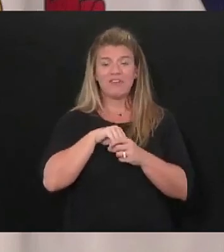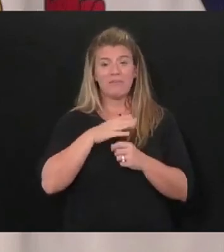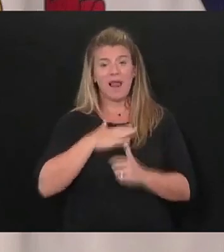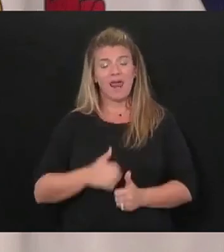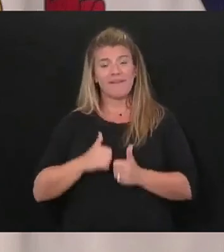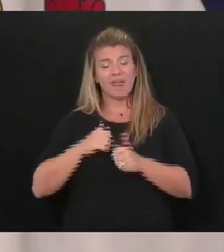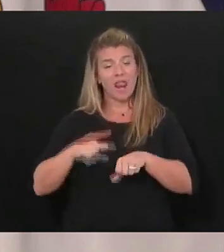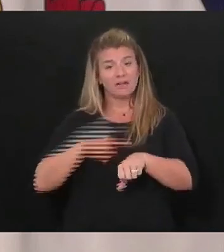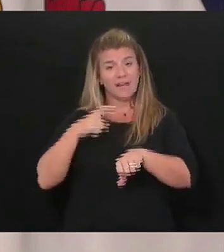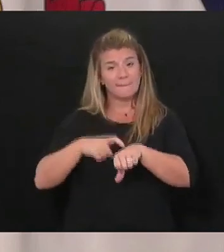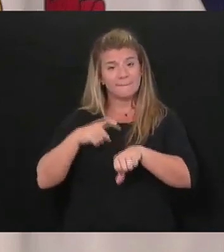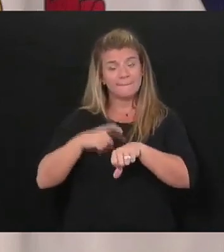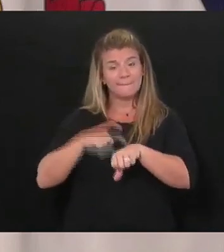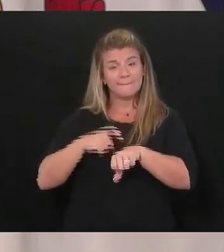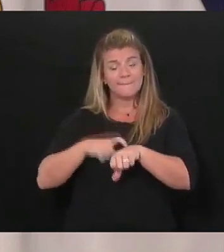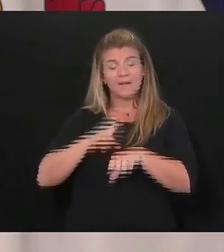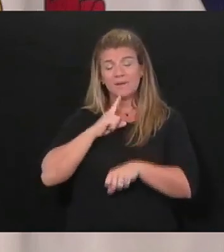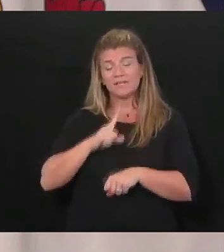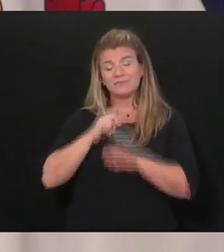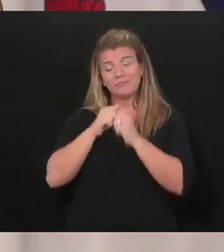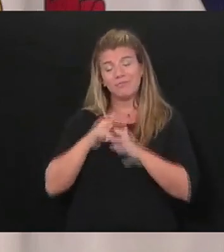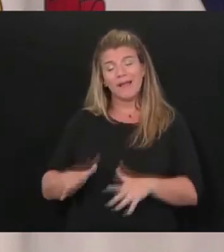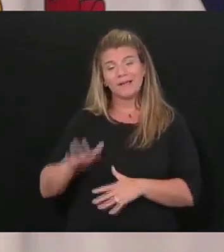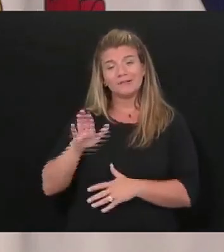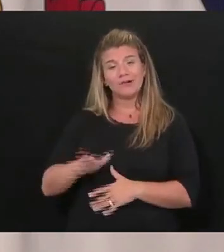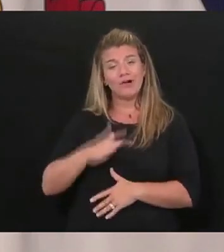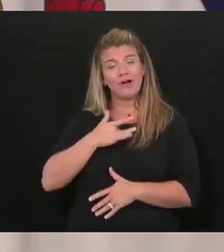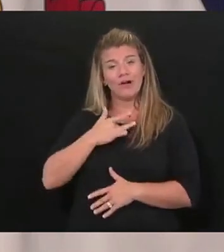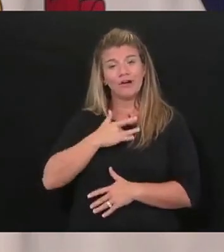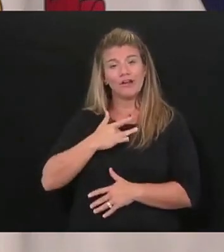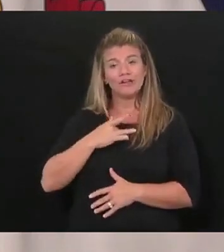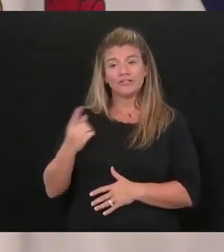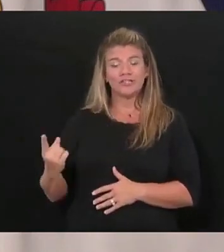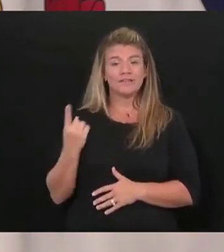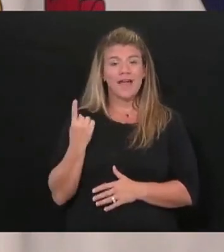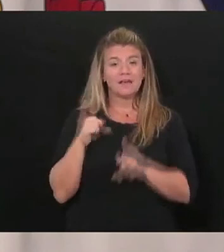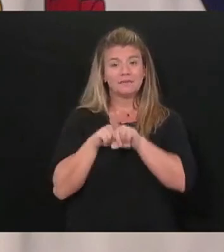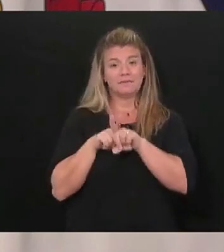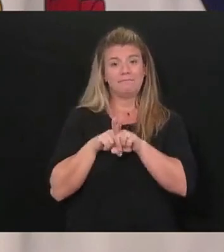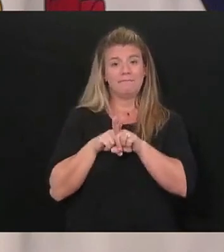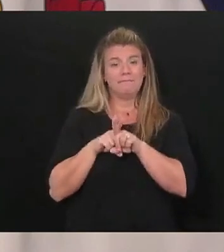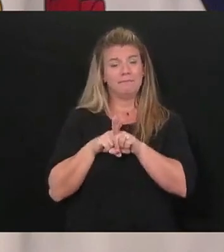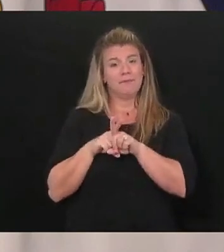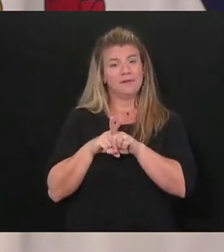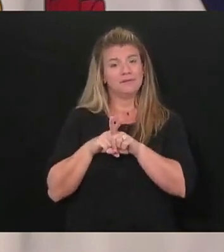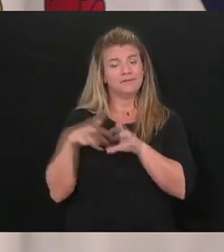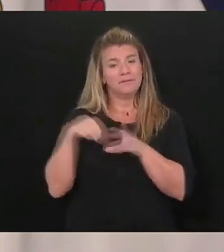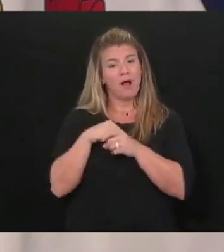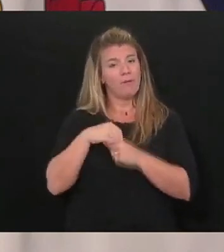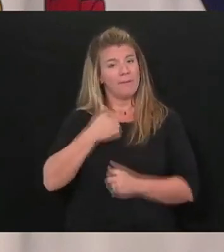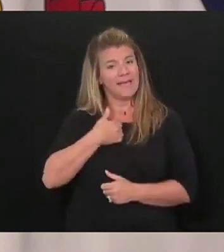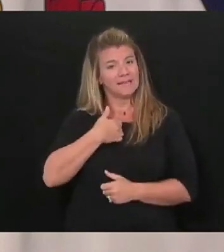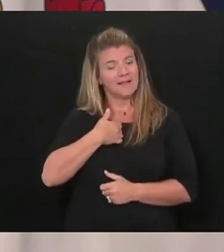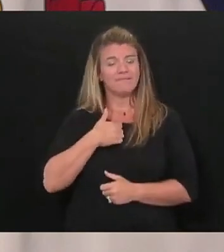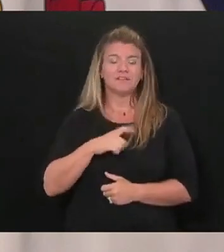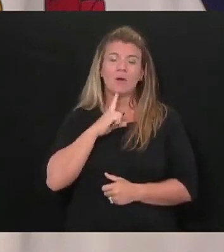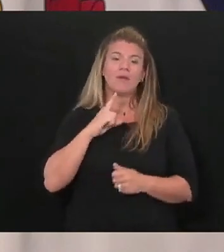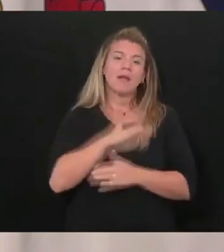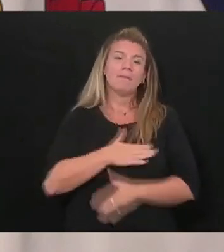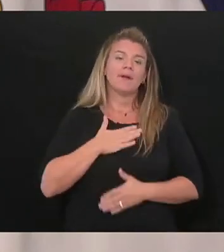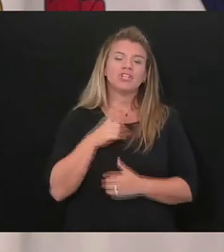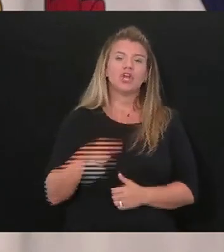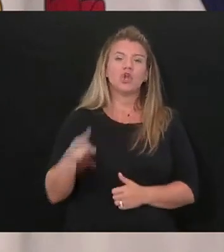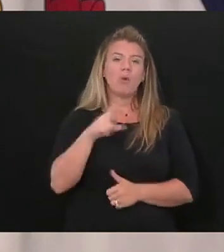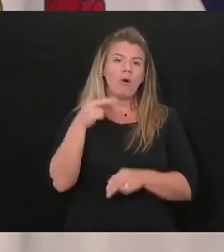she just, bless her heart, she's just like one of me, and so I really appreciate the people mentioning it